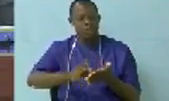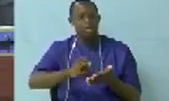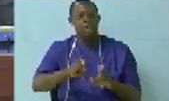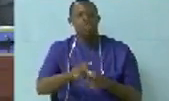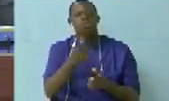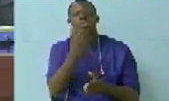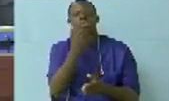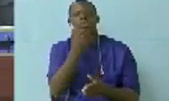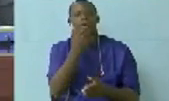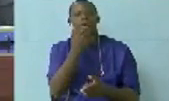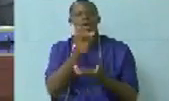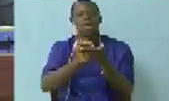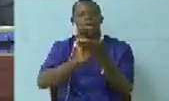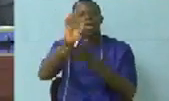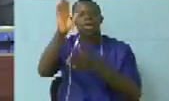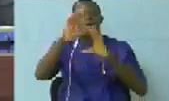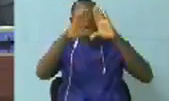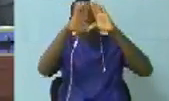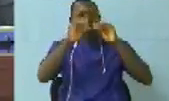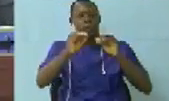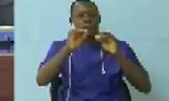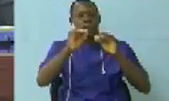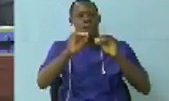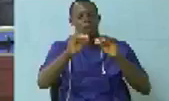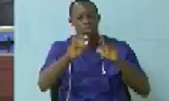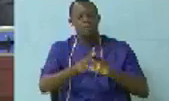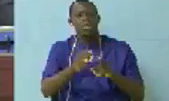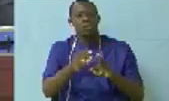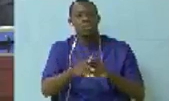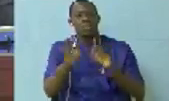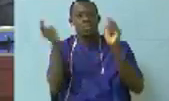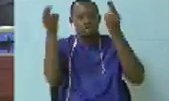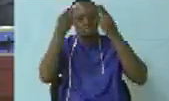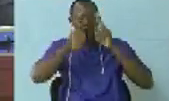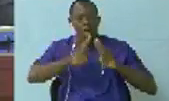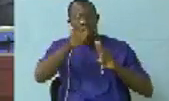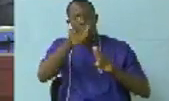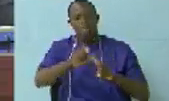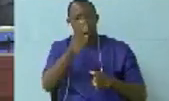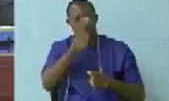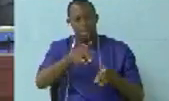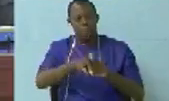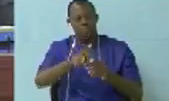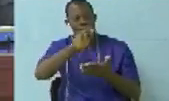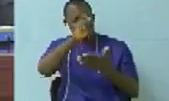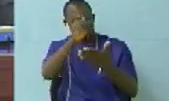to the office and get one of the lawyers to draft the order.